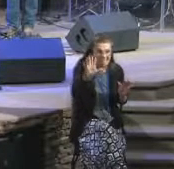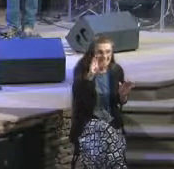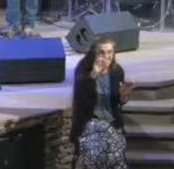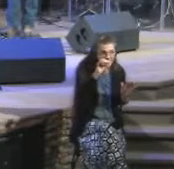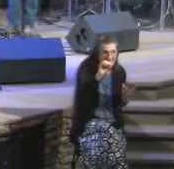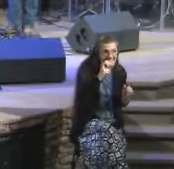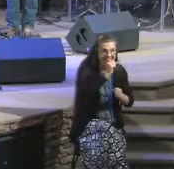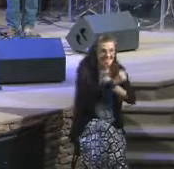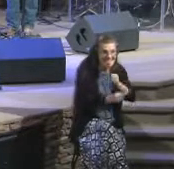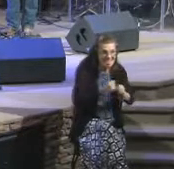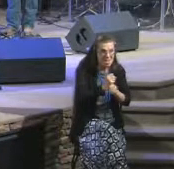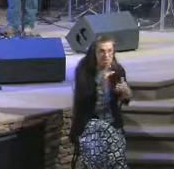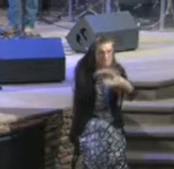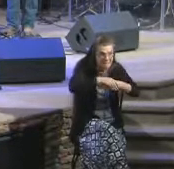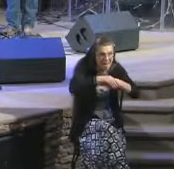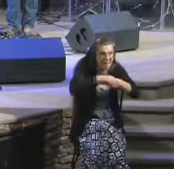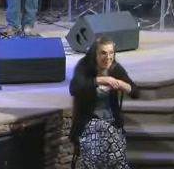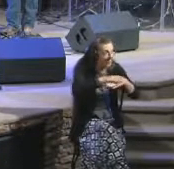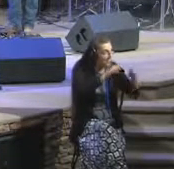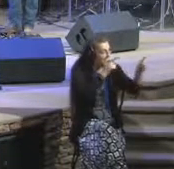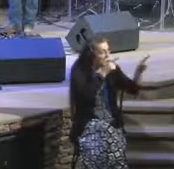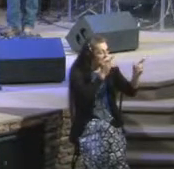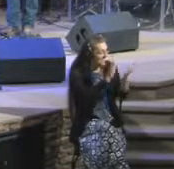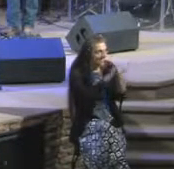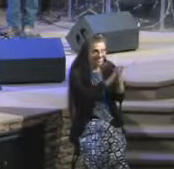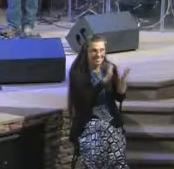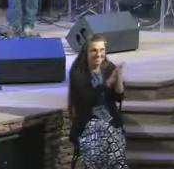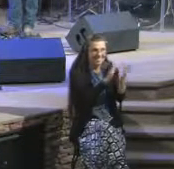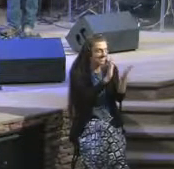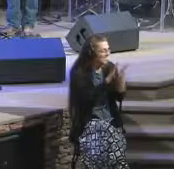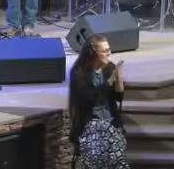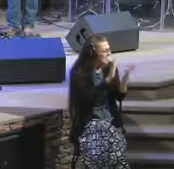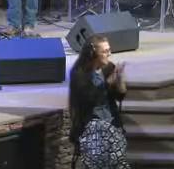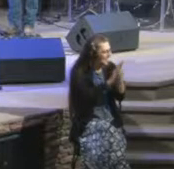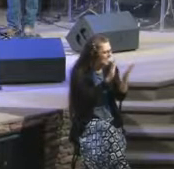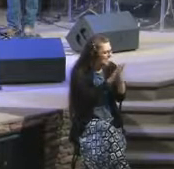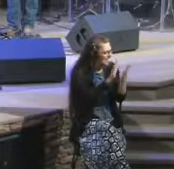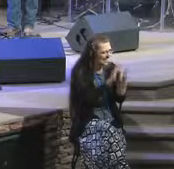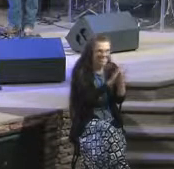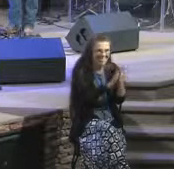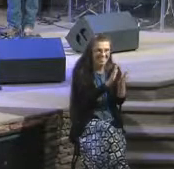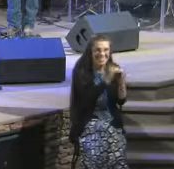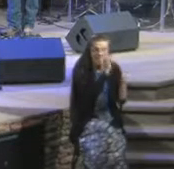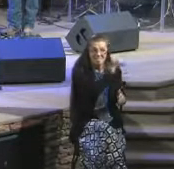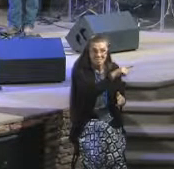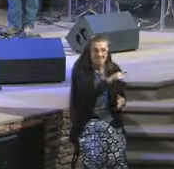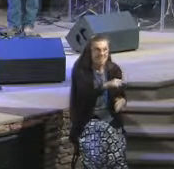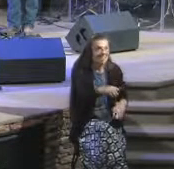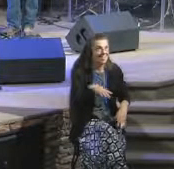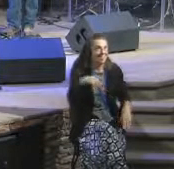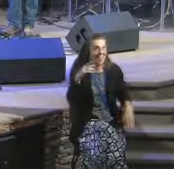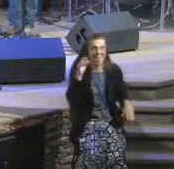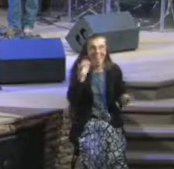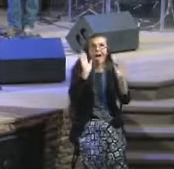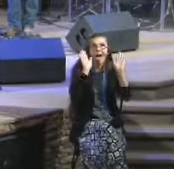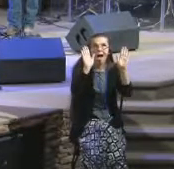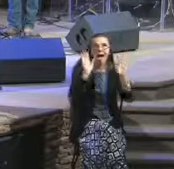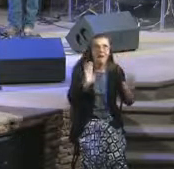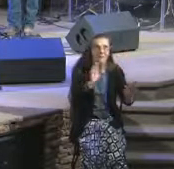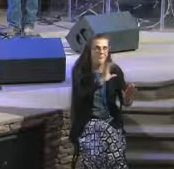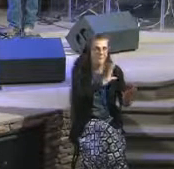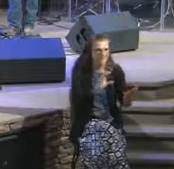Come on, somebody. She is a saint. I'm telling you